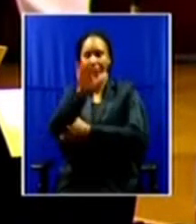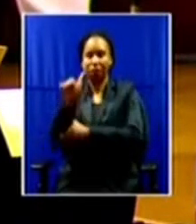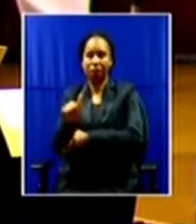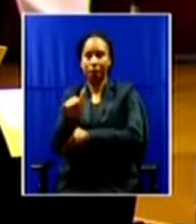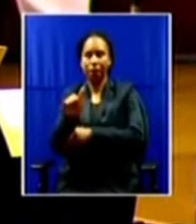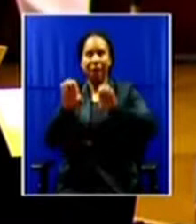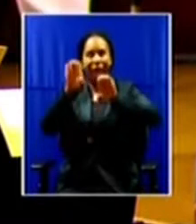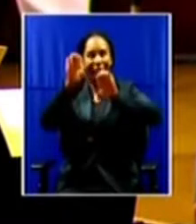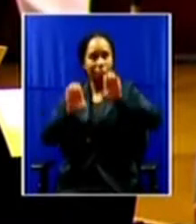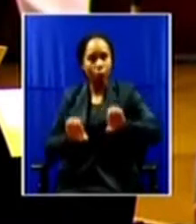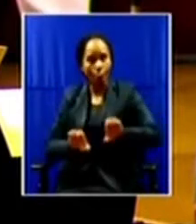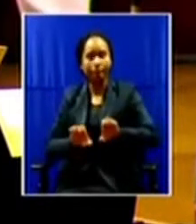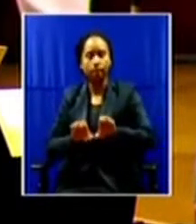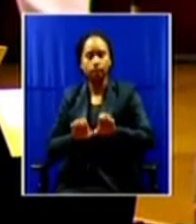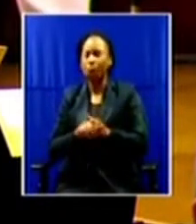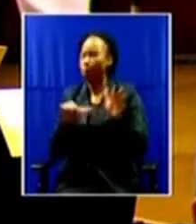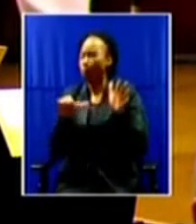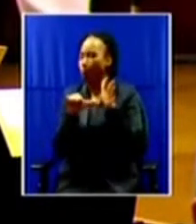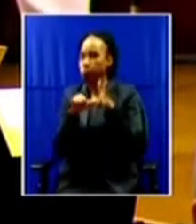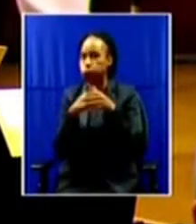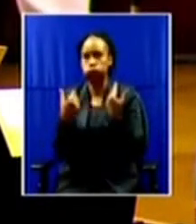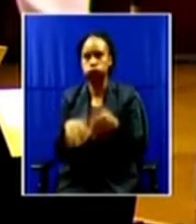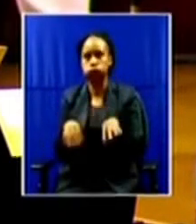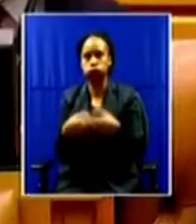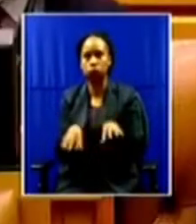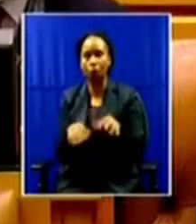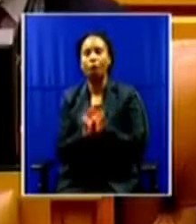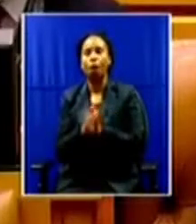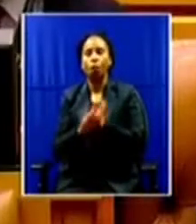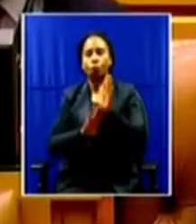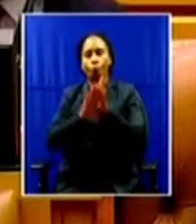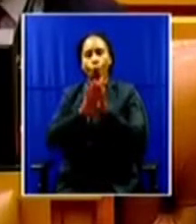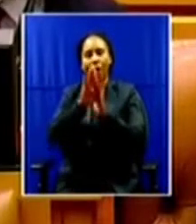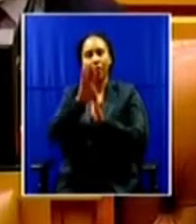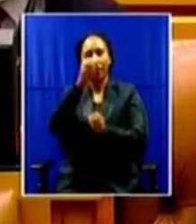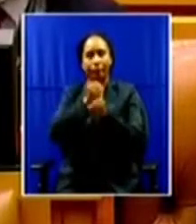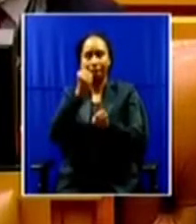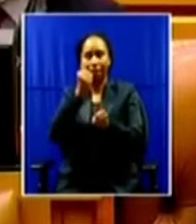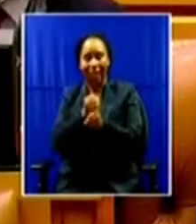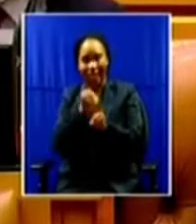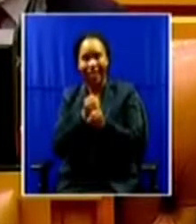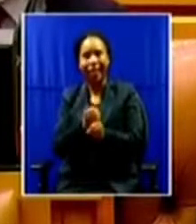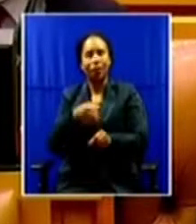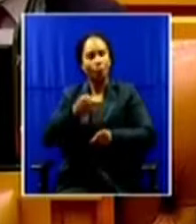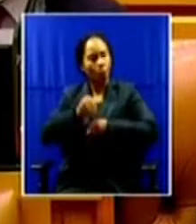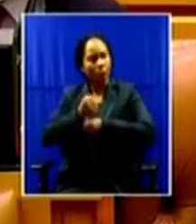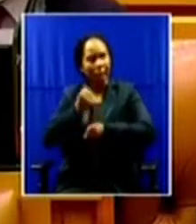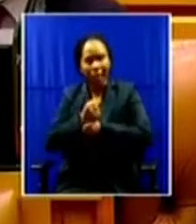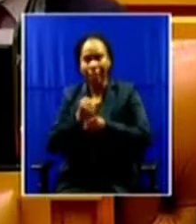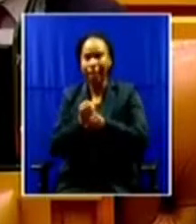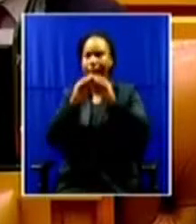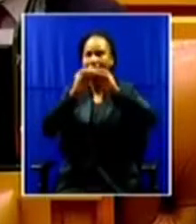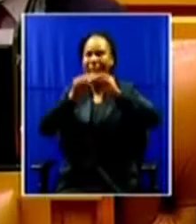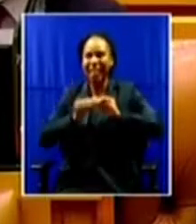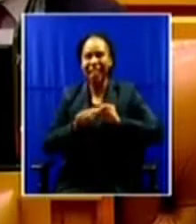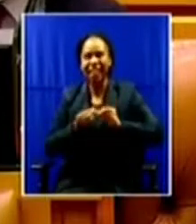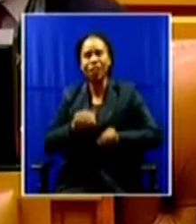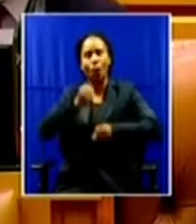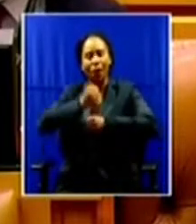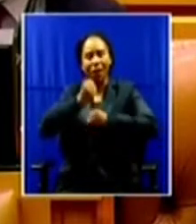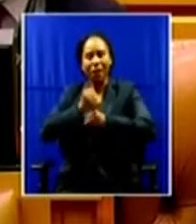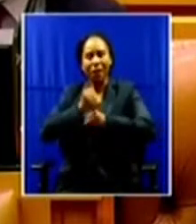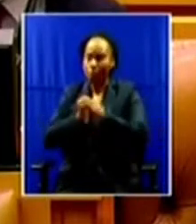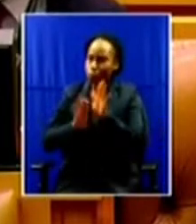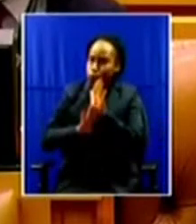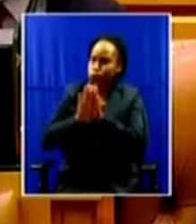making substantial progress with its intensive maintenance and operational excellence programs